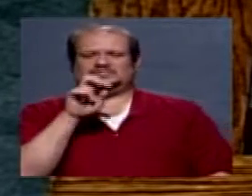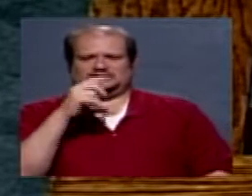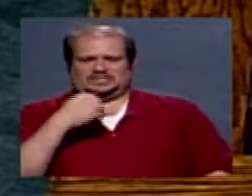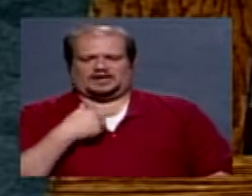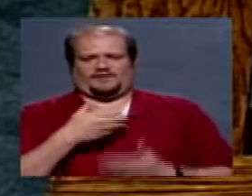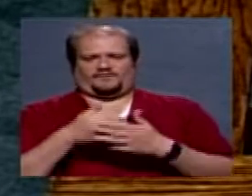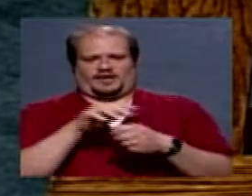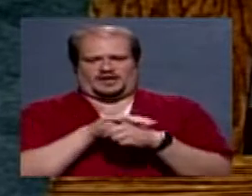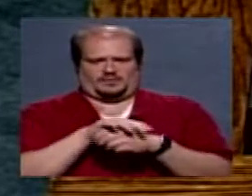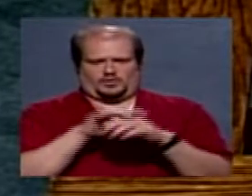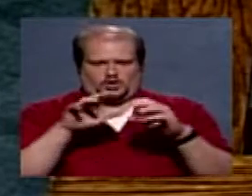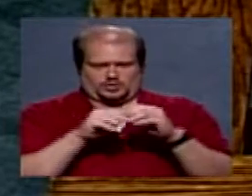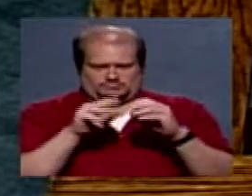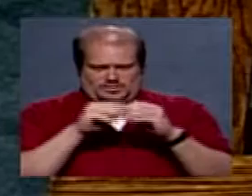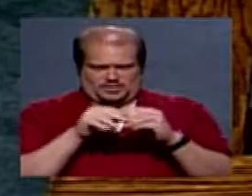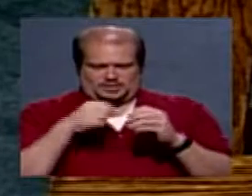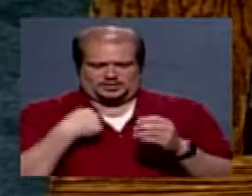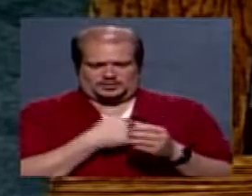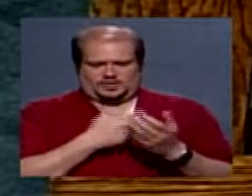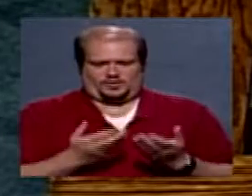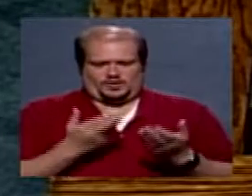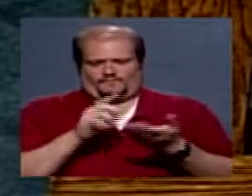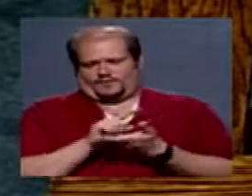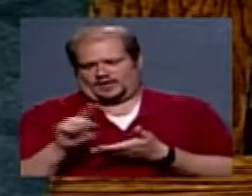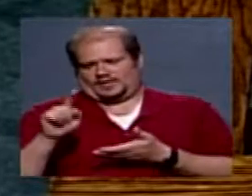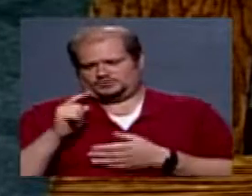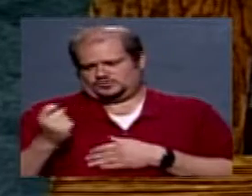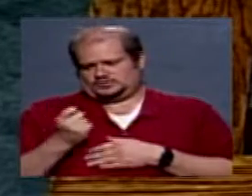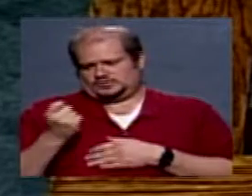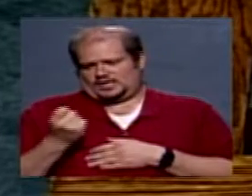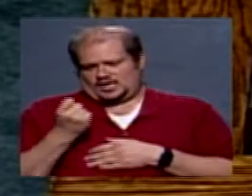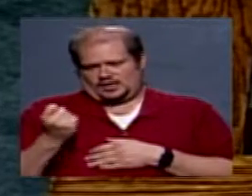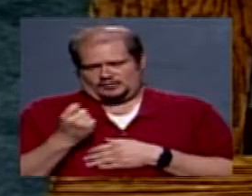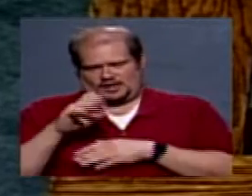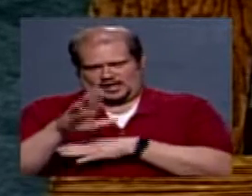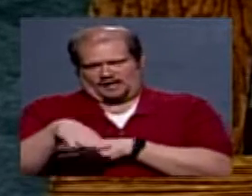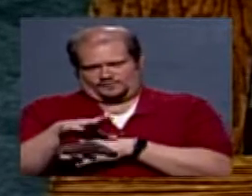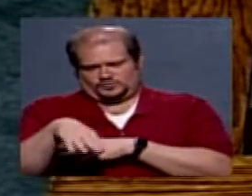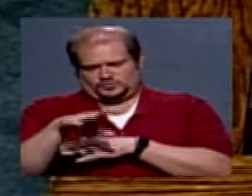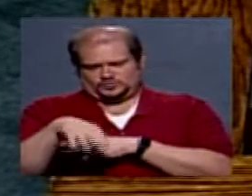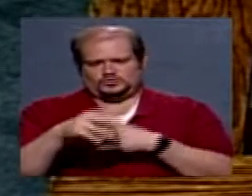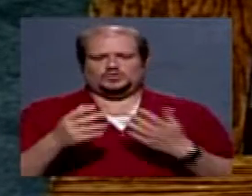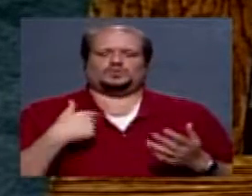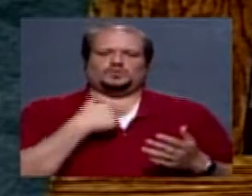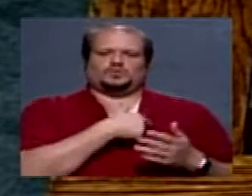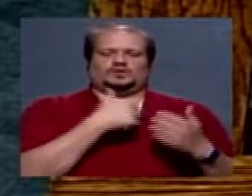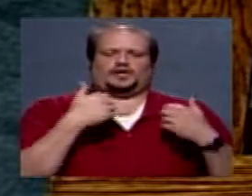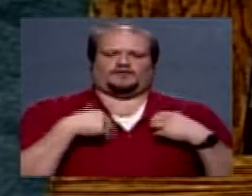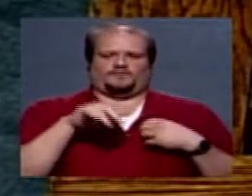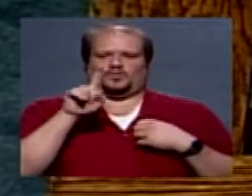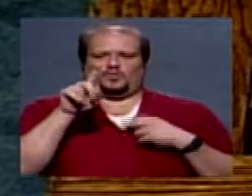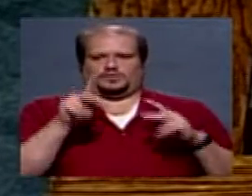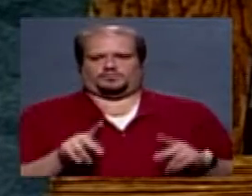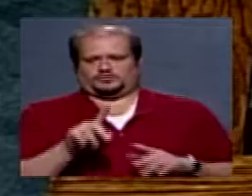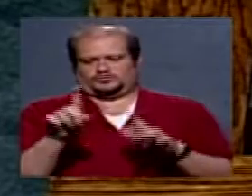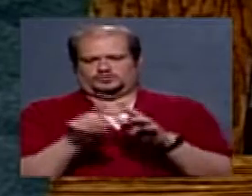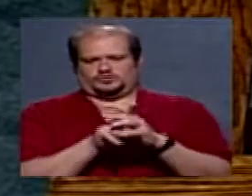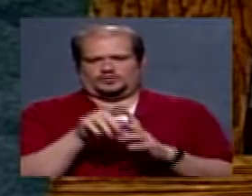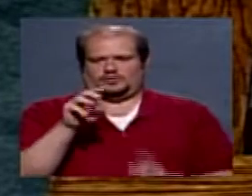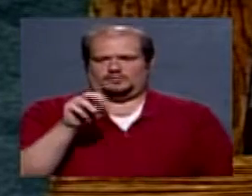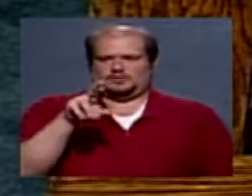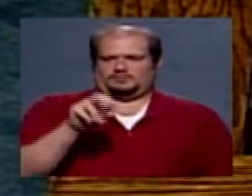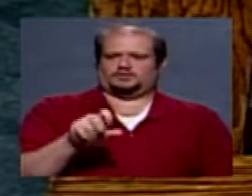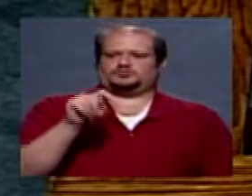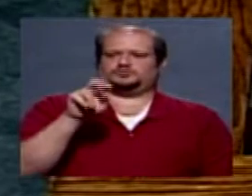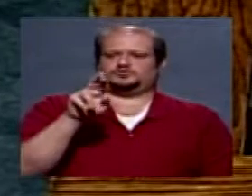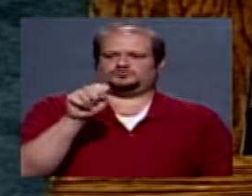neighborhood meeting that we offered last Saturday afternoon. We had one attendee, which is Miss Tracy